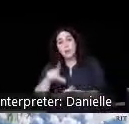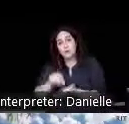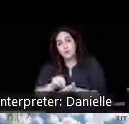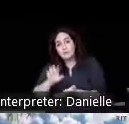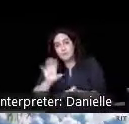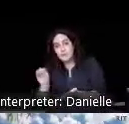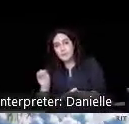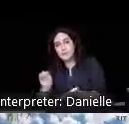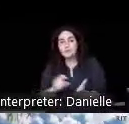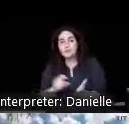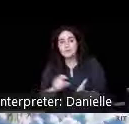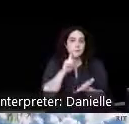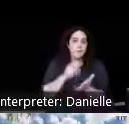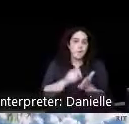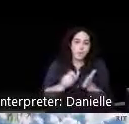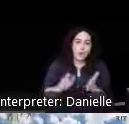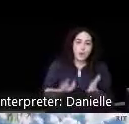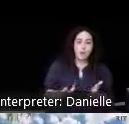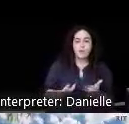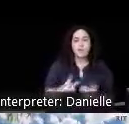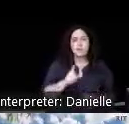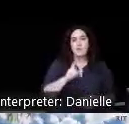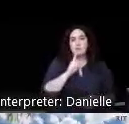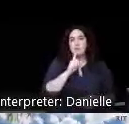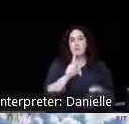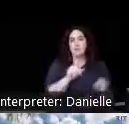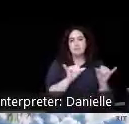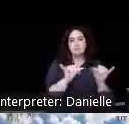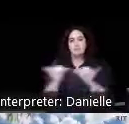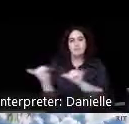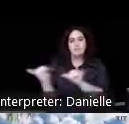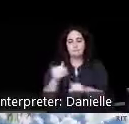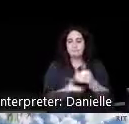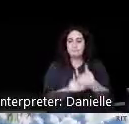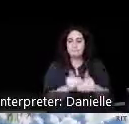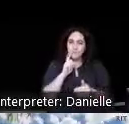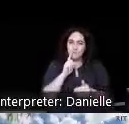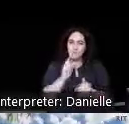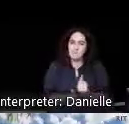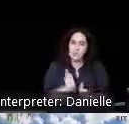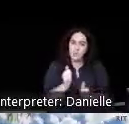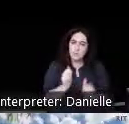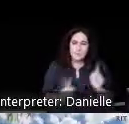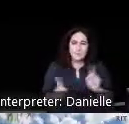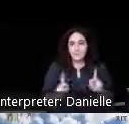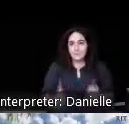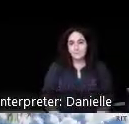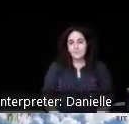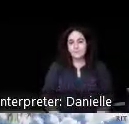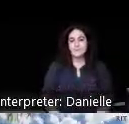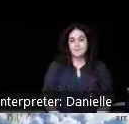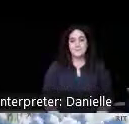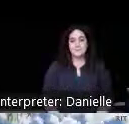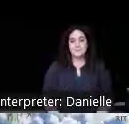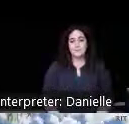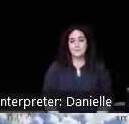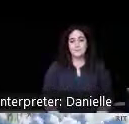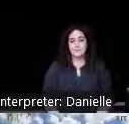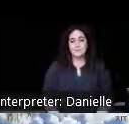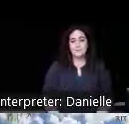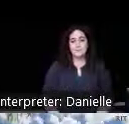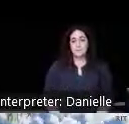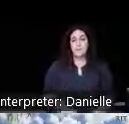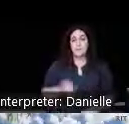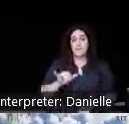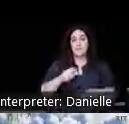most part, it's a typical standard process. And it also highlights the different kind